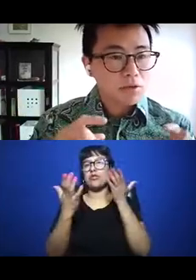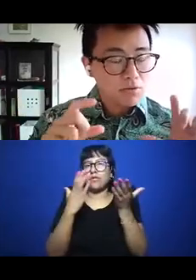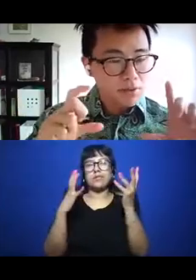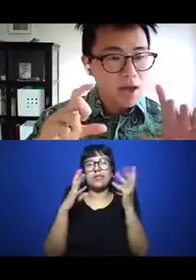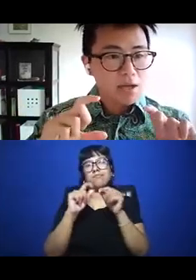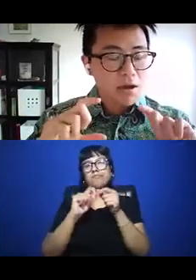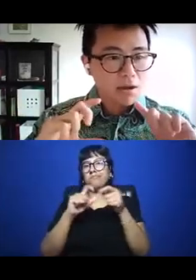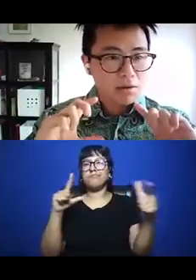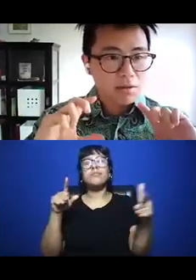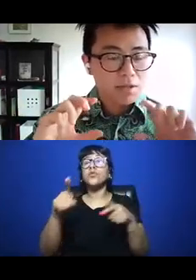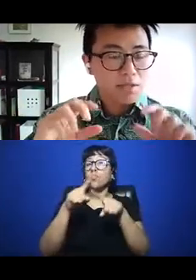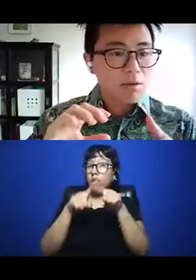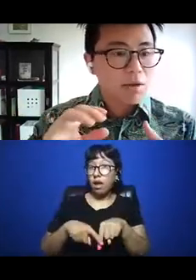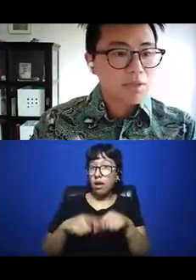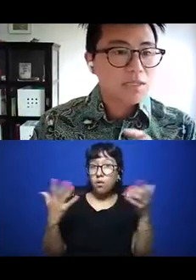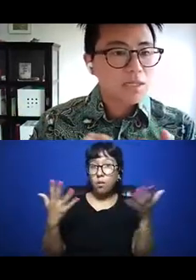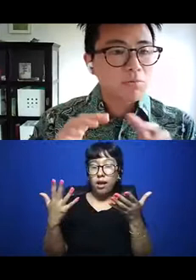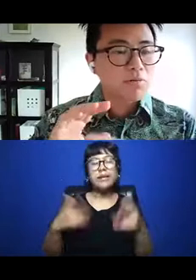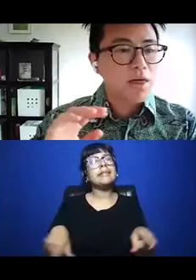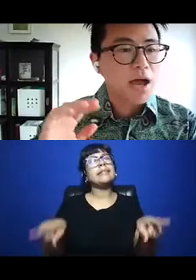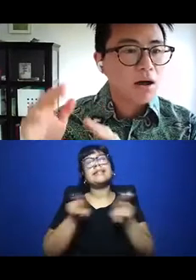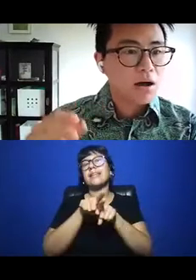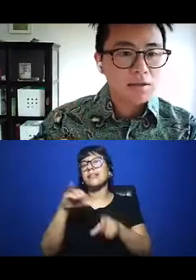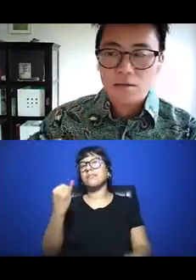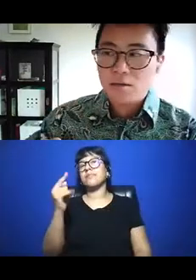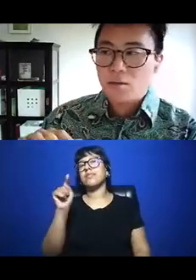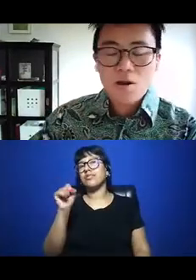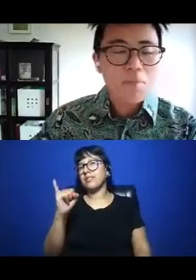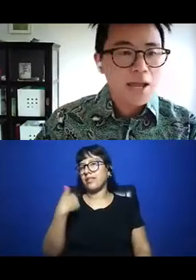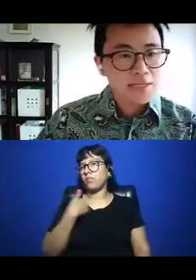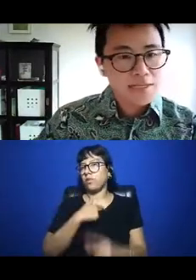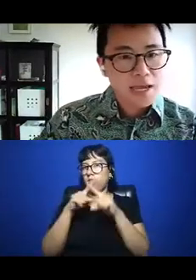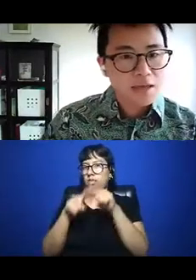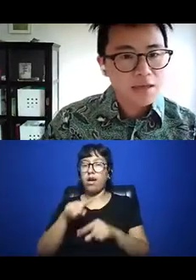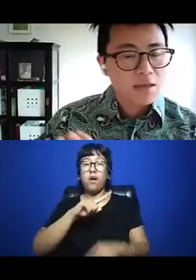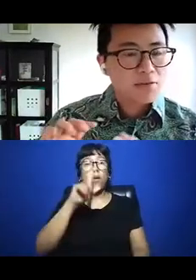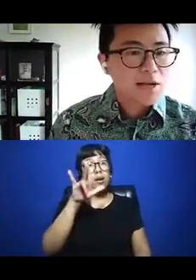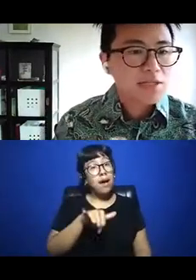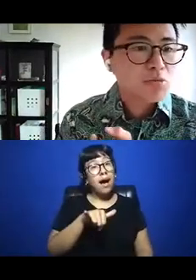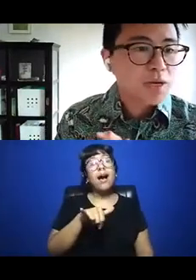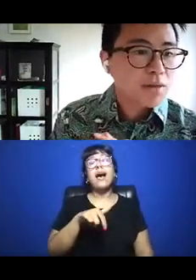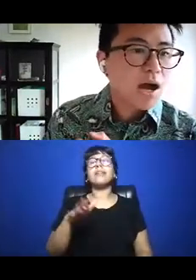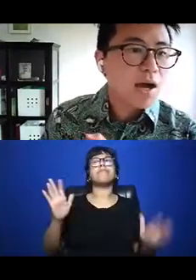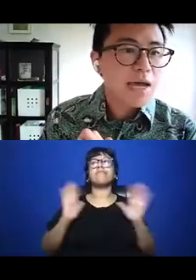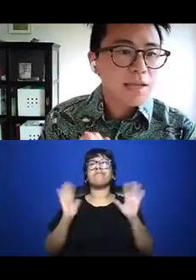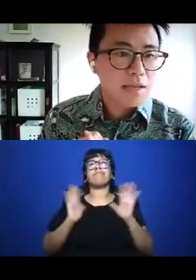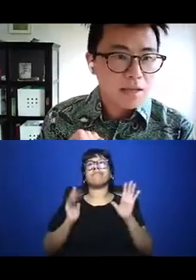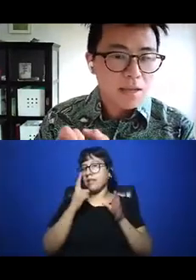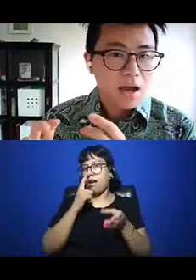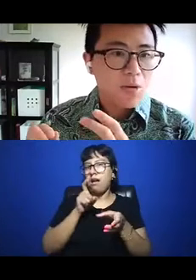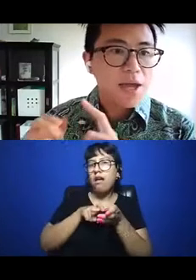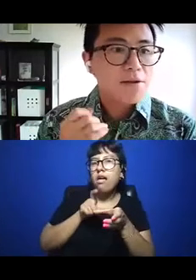And so you're relying on the same way with Jitsi, we're relying on whereby to say they're not snooping on the